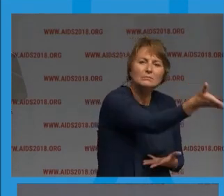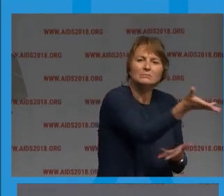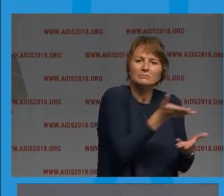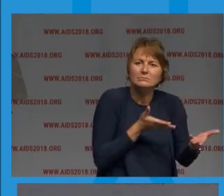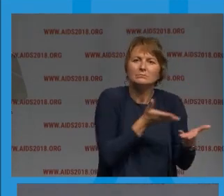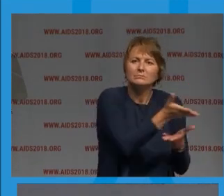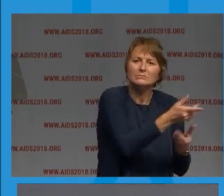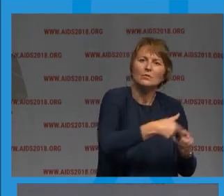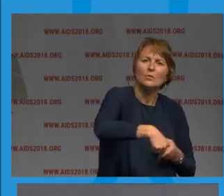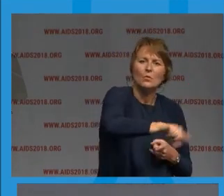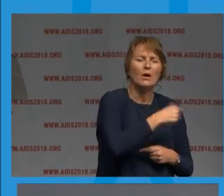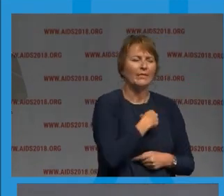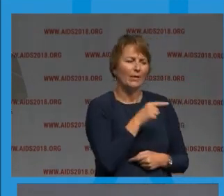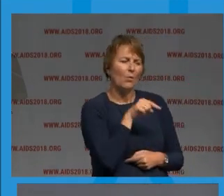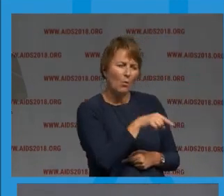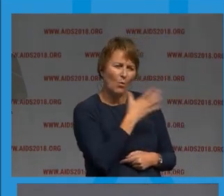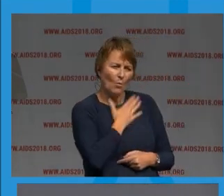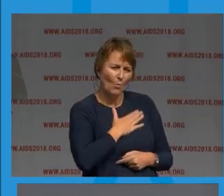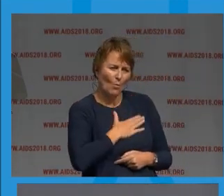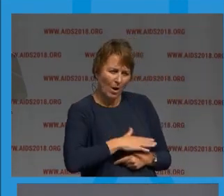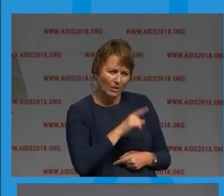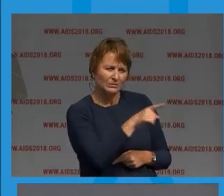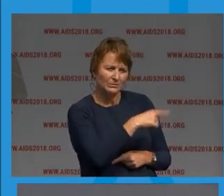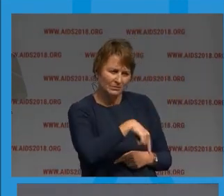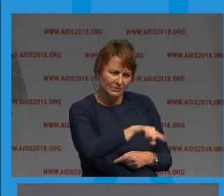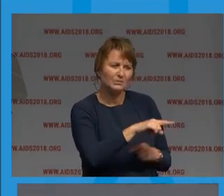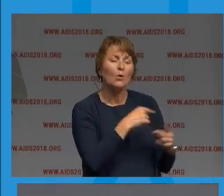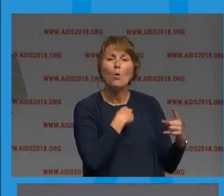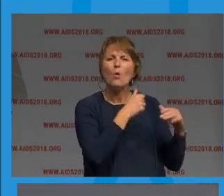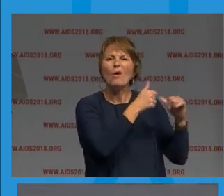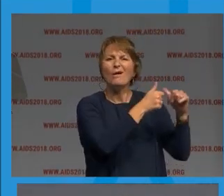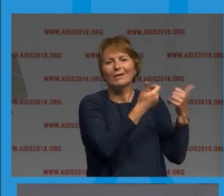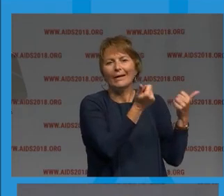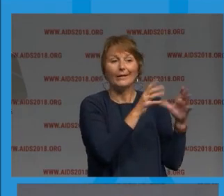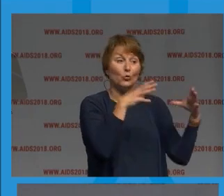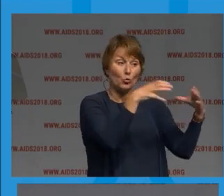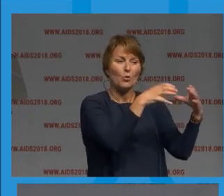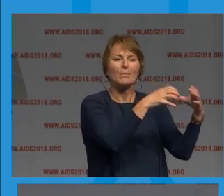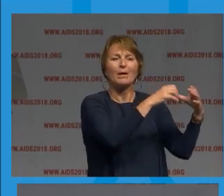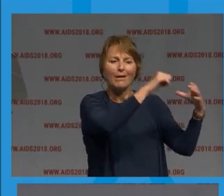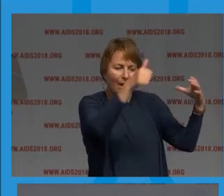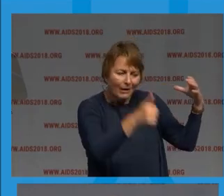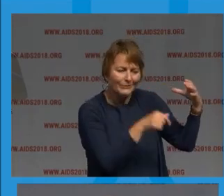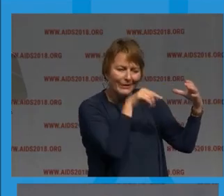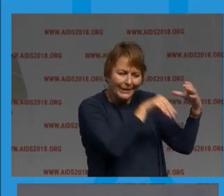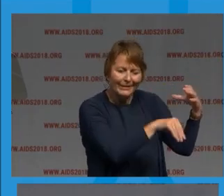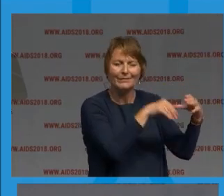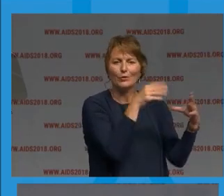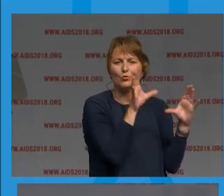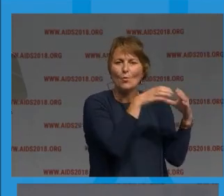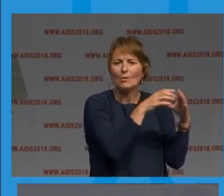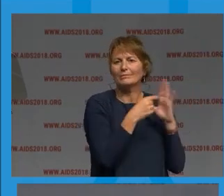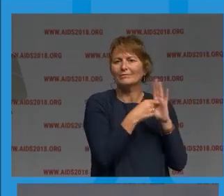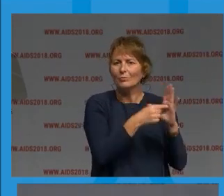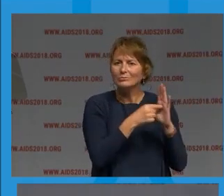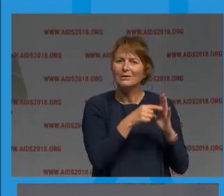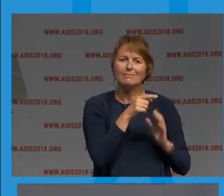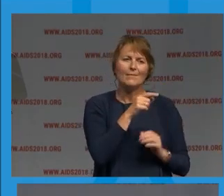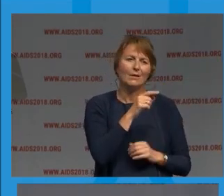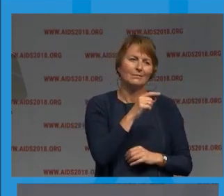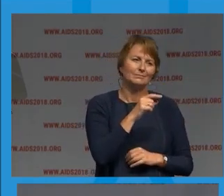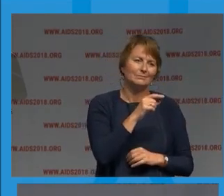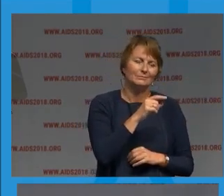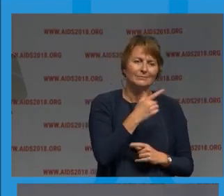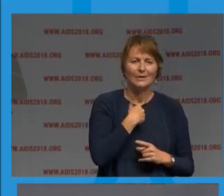of target populations and subpopulations, like, for example, substance-using youth and women, and the challenges they face when